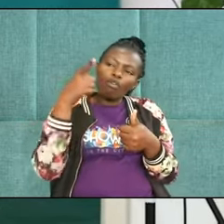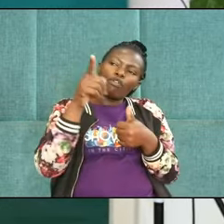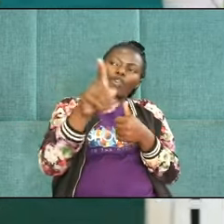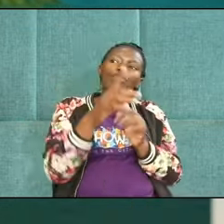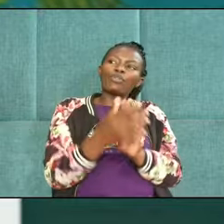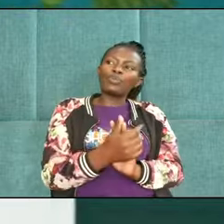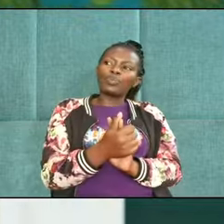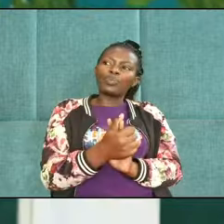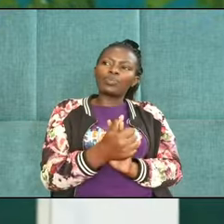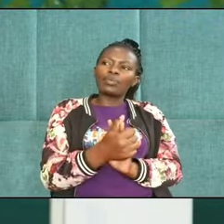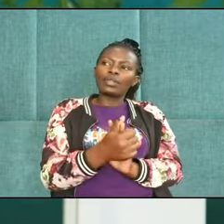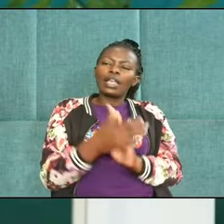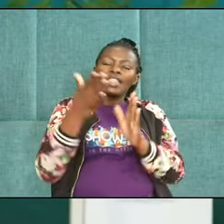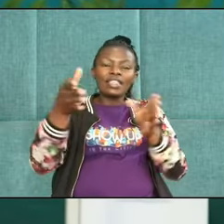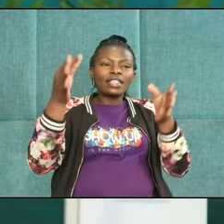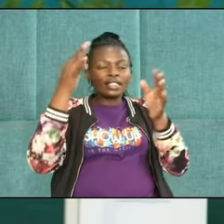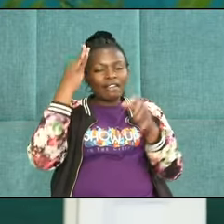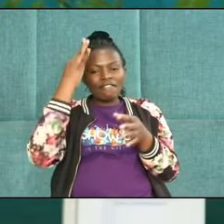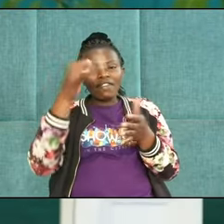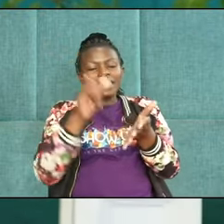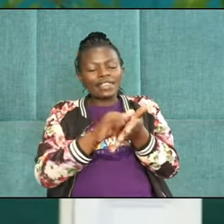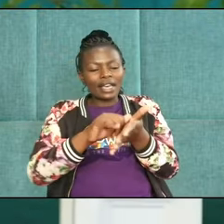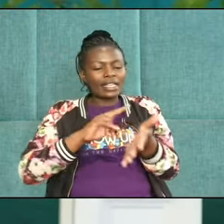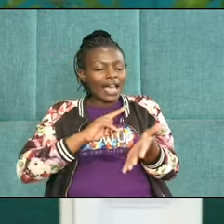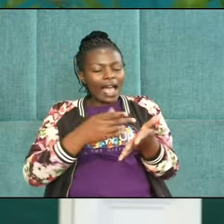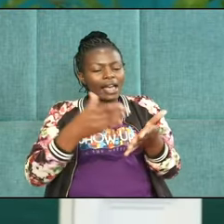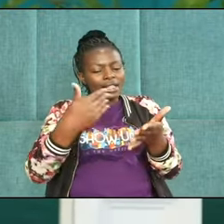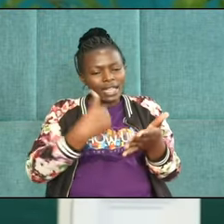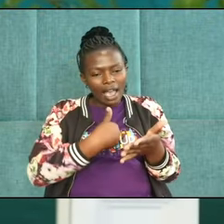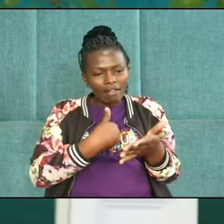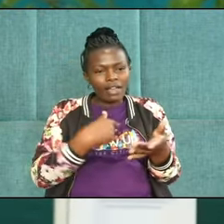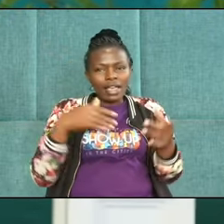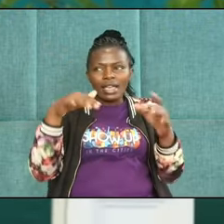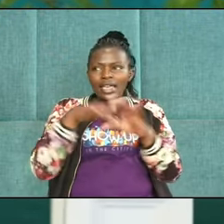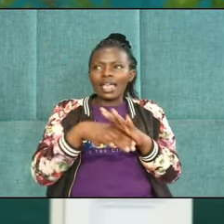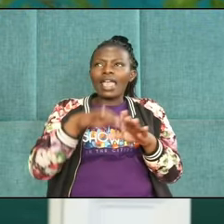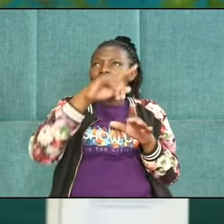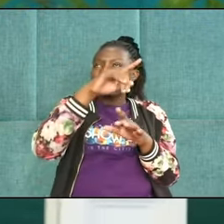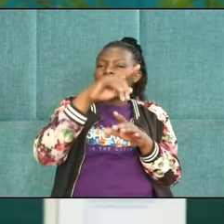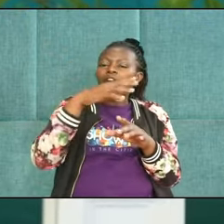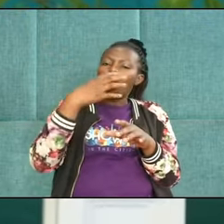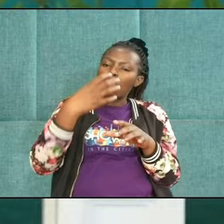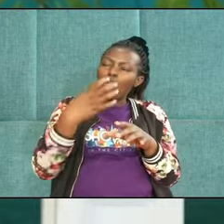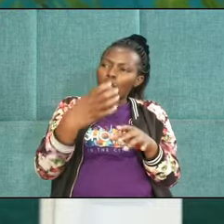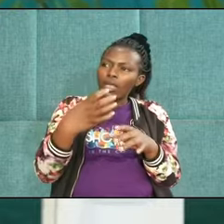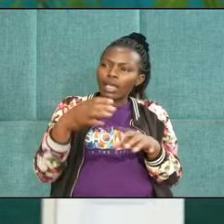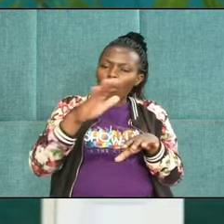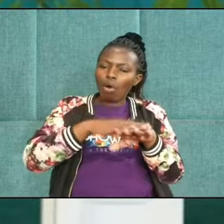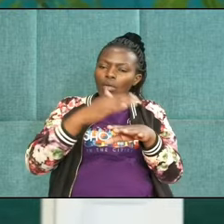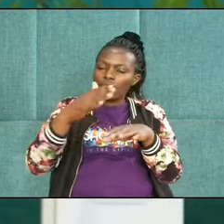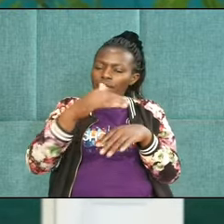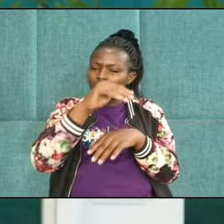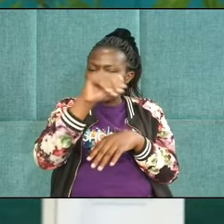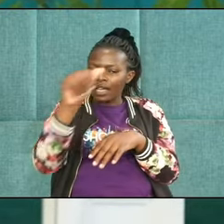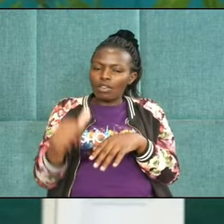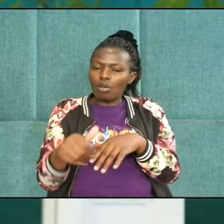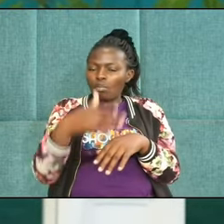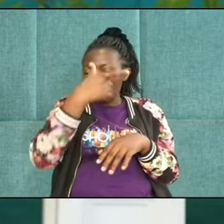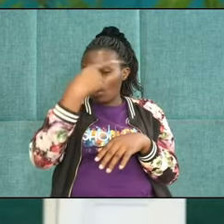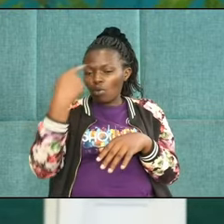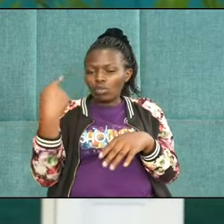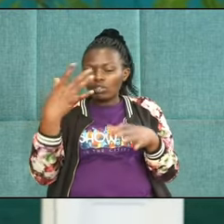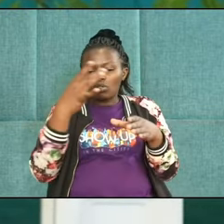So that is the faith that we use in asking God. So he said, you knock on the door because you trust